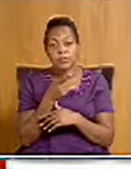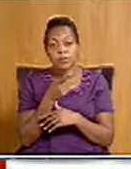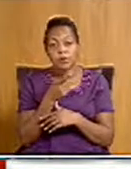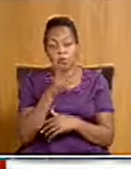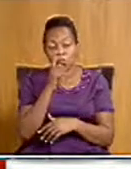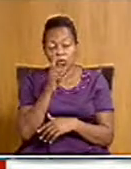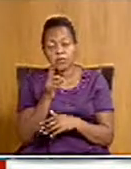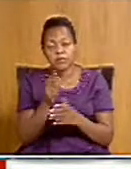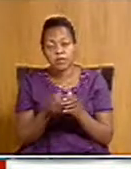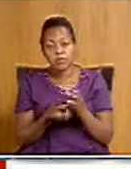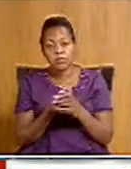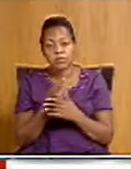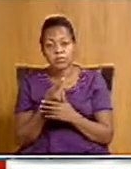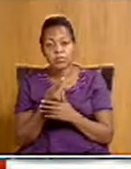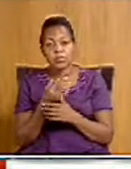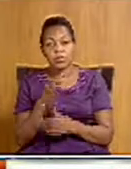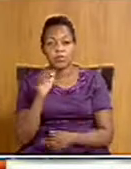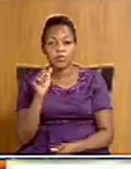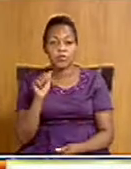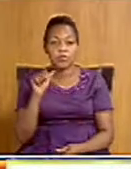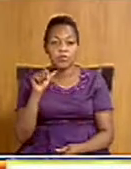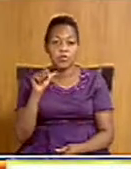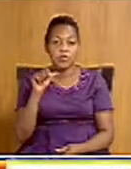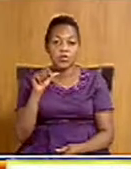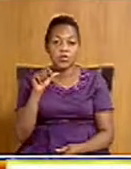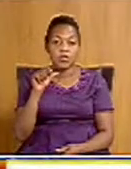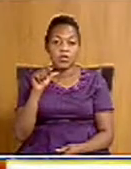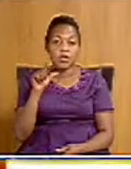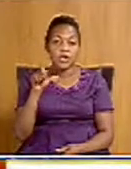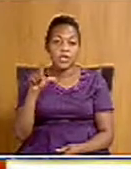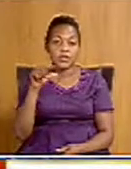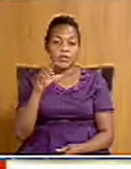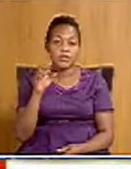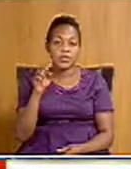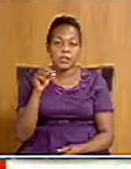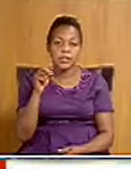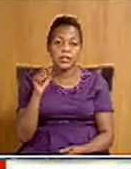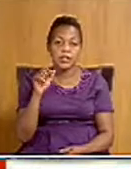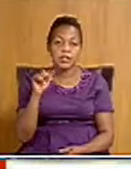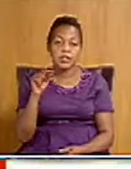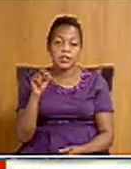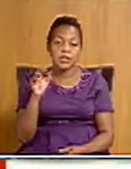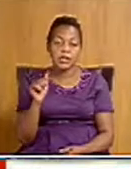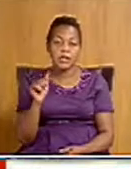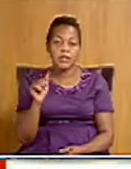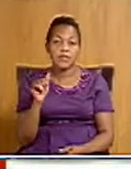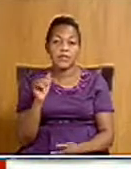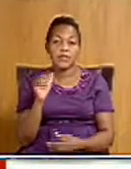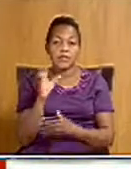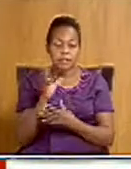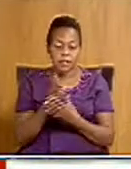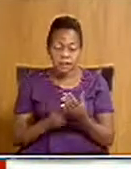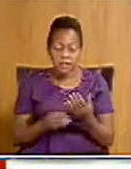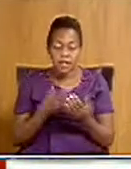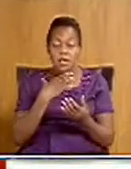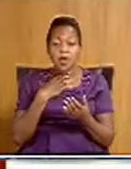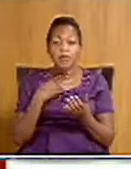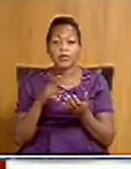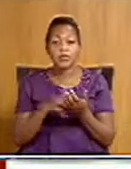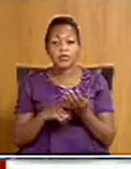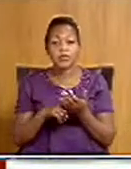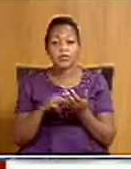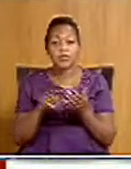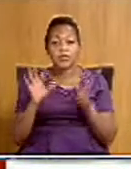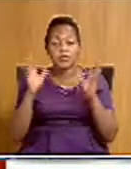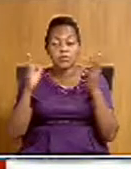one of the causes of Argentina's decline. I would therefore like to use this occasion